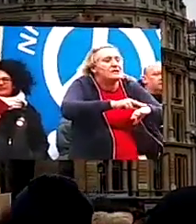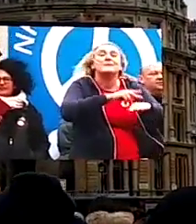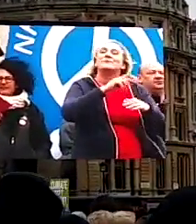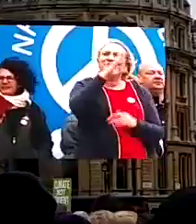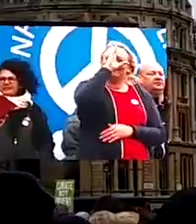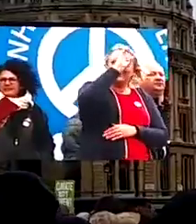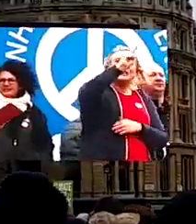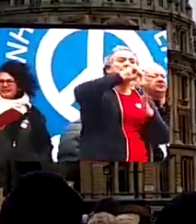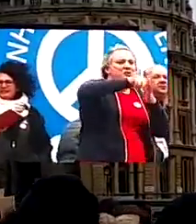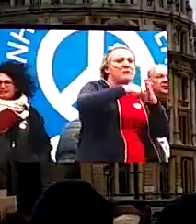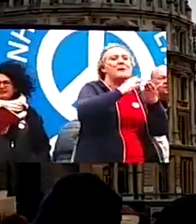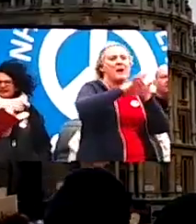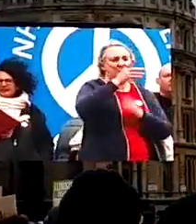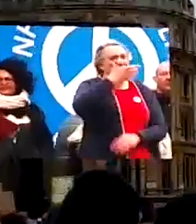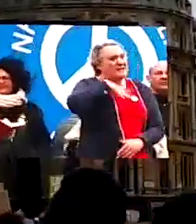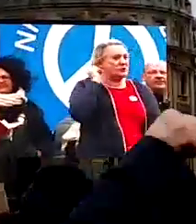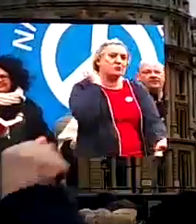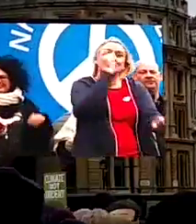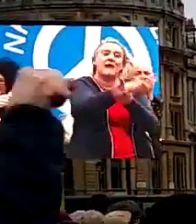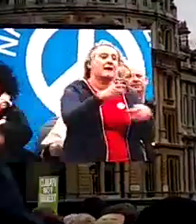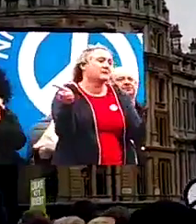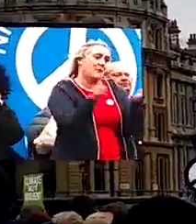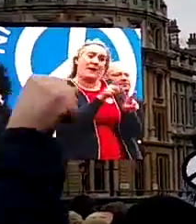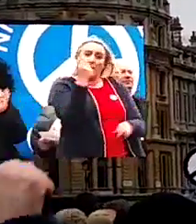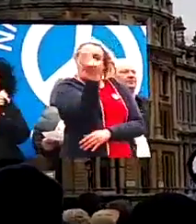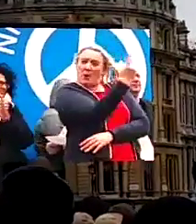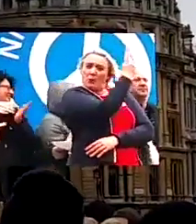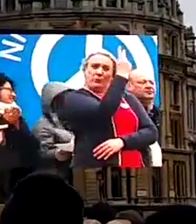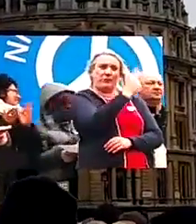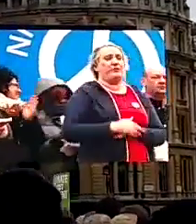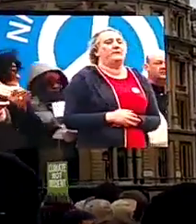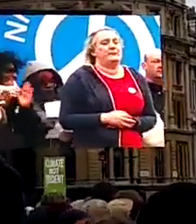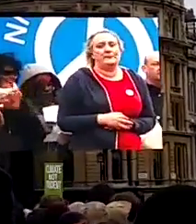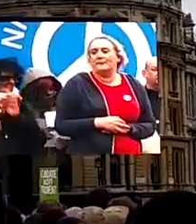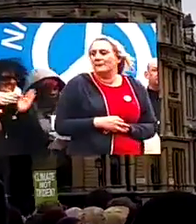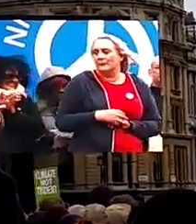need to resign too. Yeah.